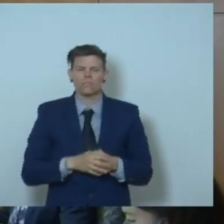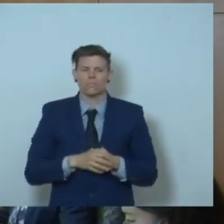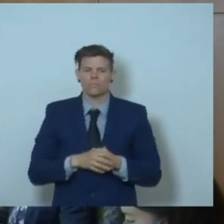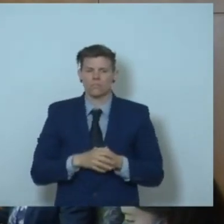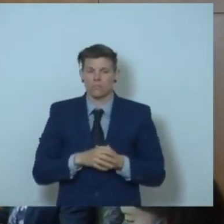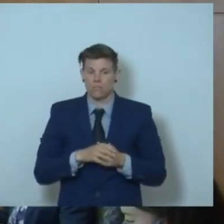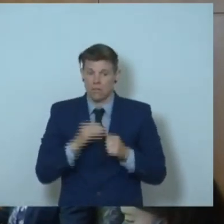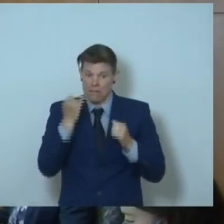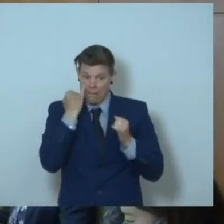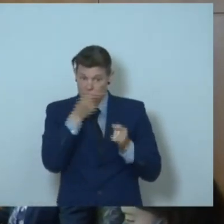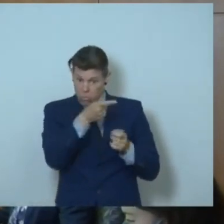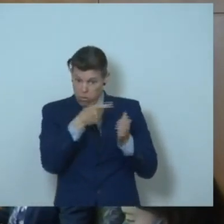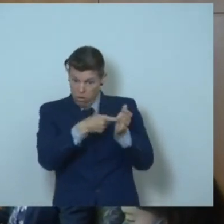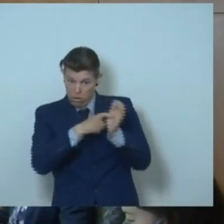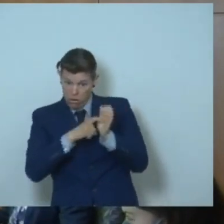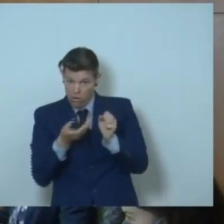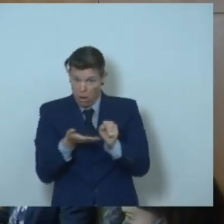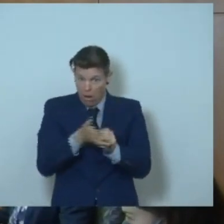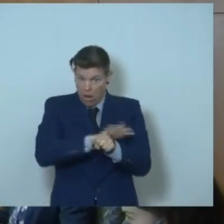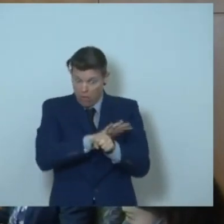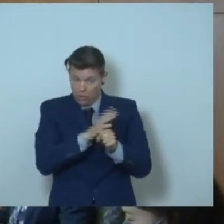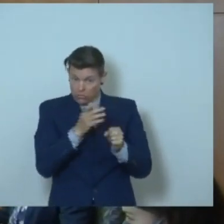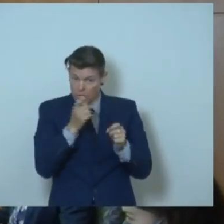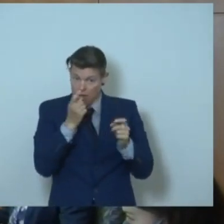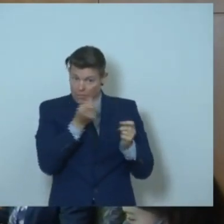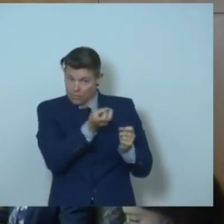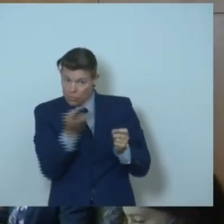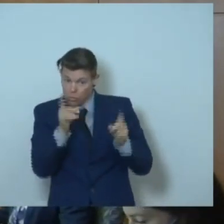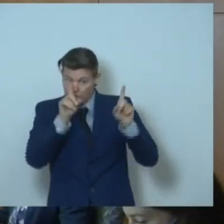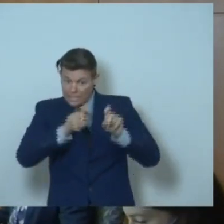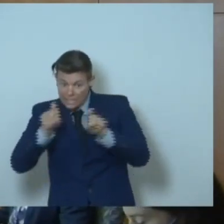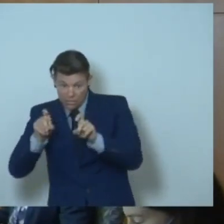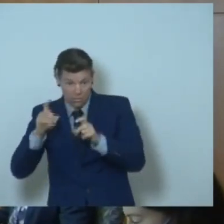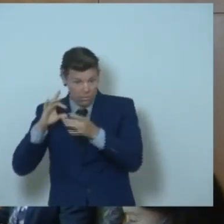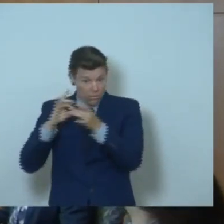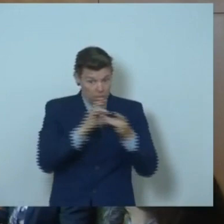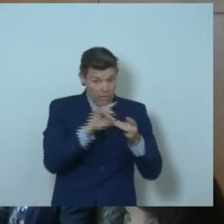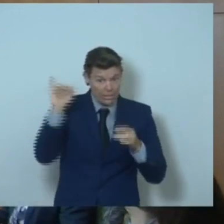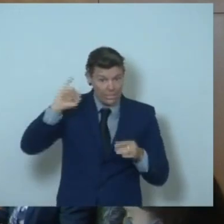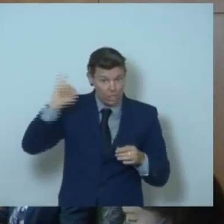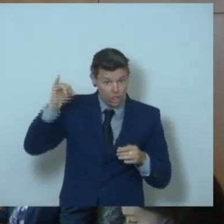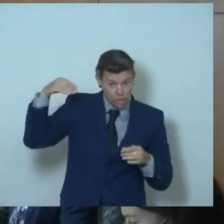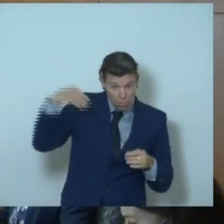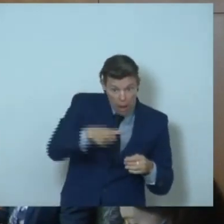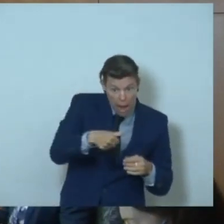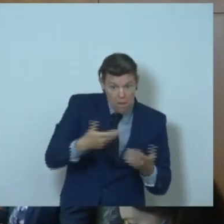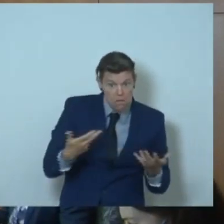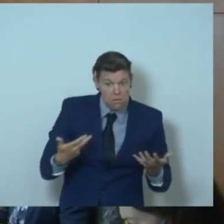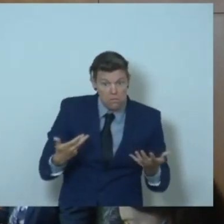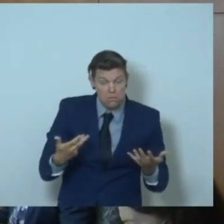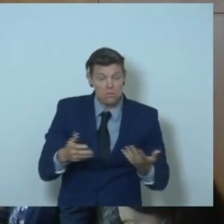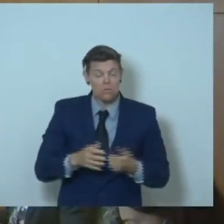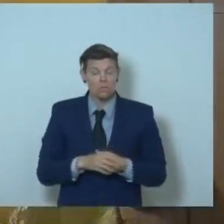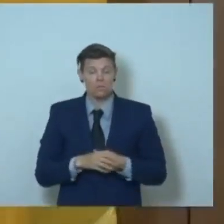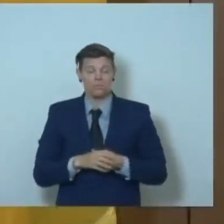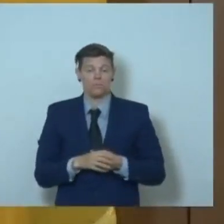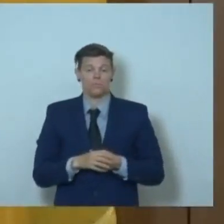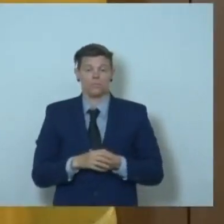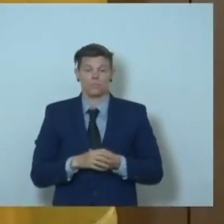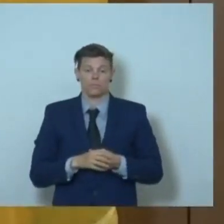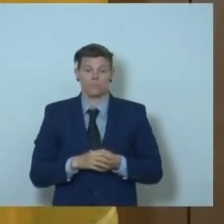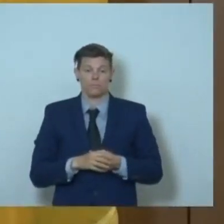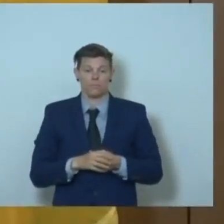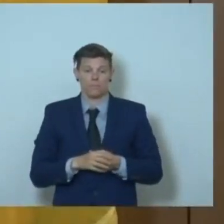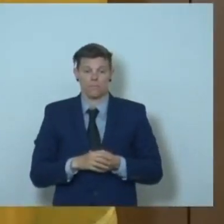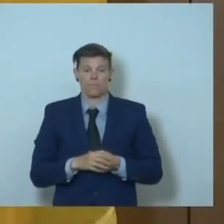coverage for multiple tests from insurance companies, or if the state can afford to cover those costs on its own. Thank you. Thank you, Matt. These are